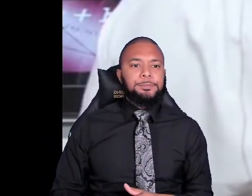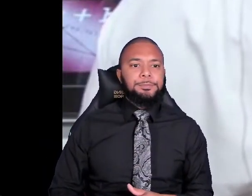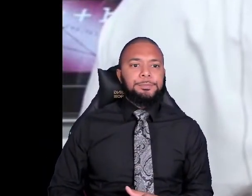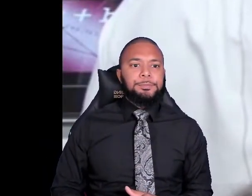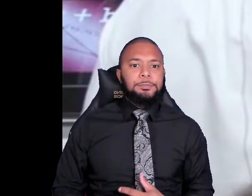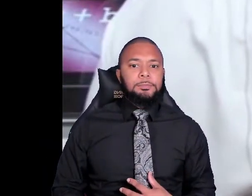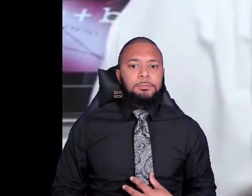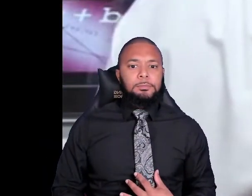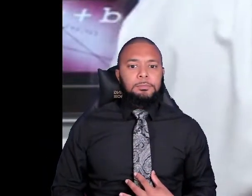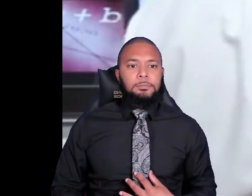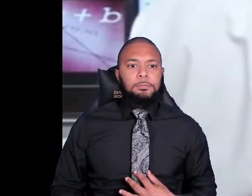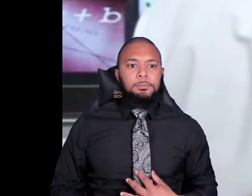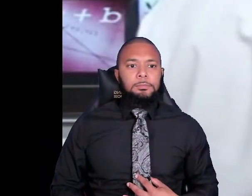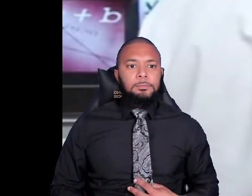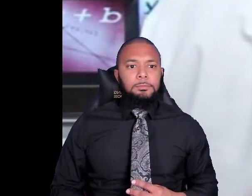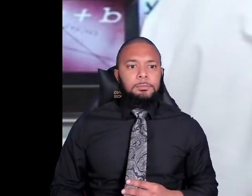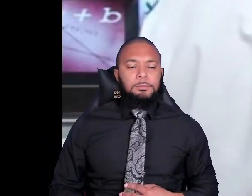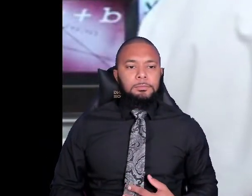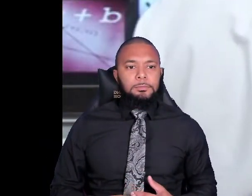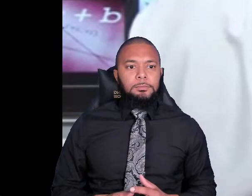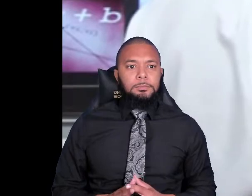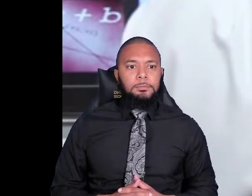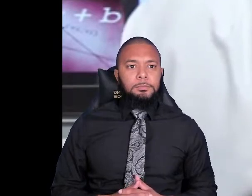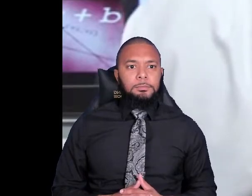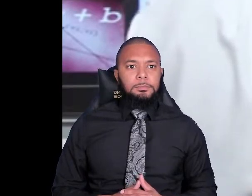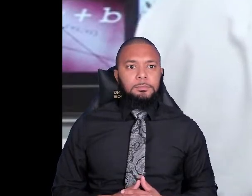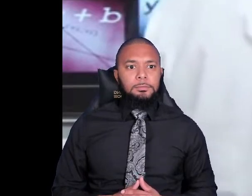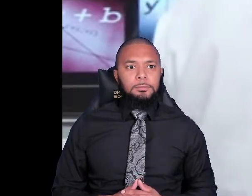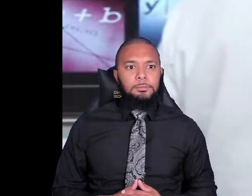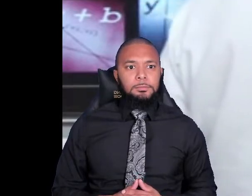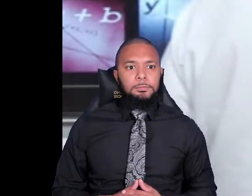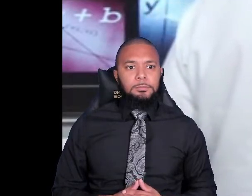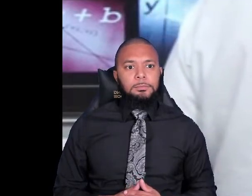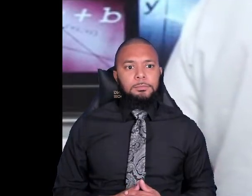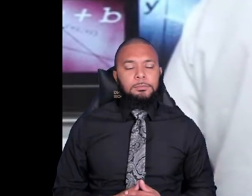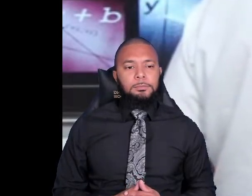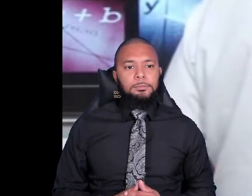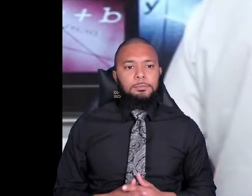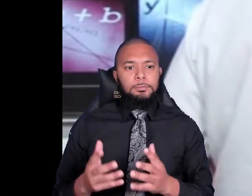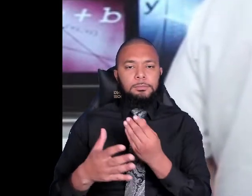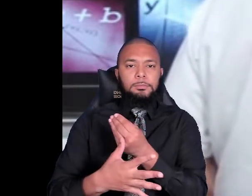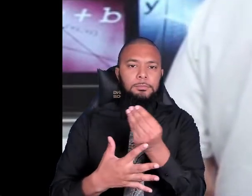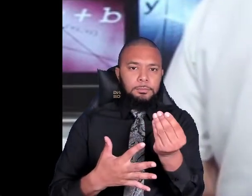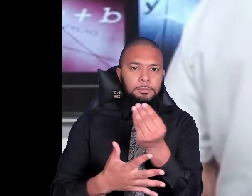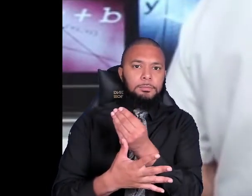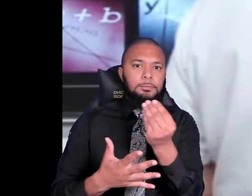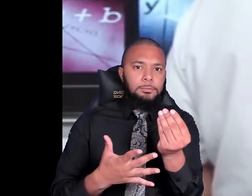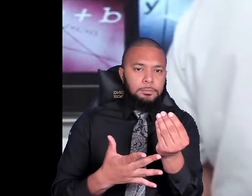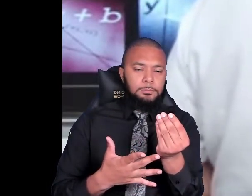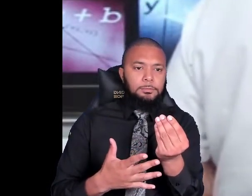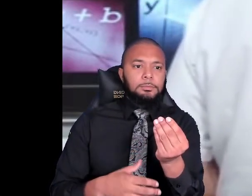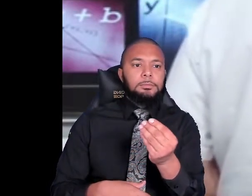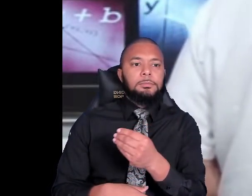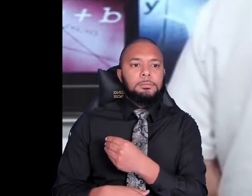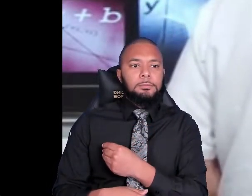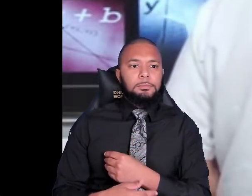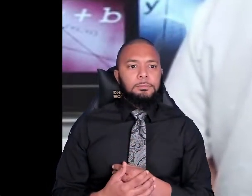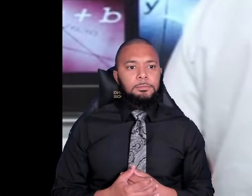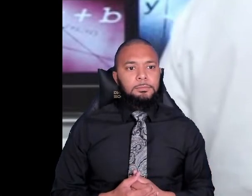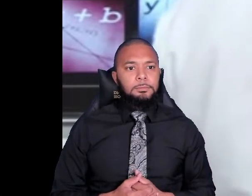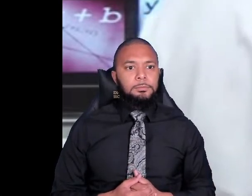So we would get 10x and negative 6y equals